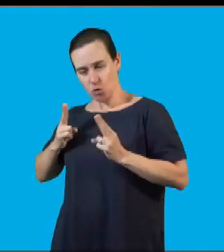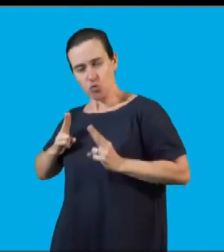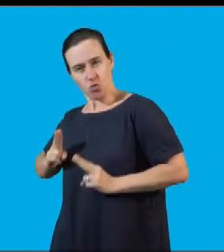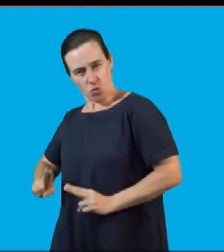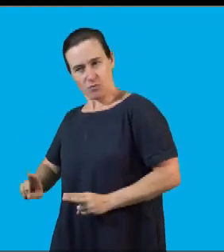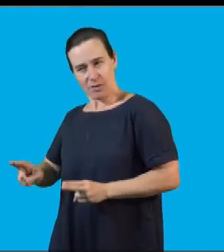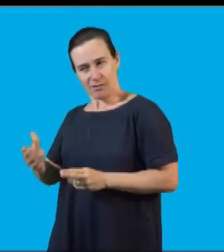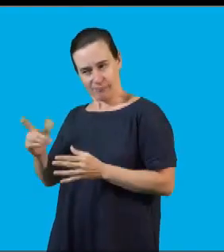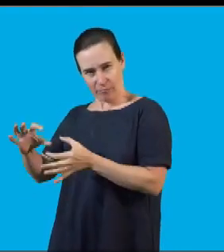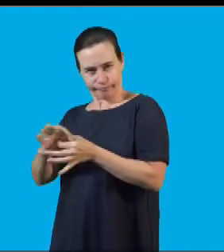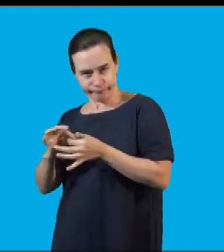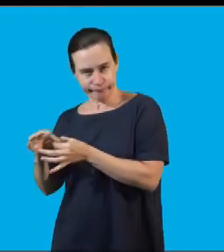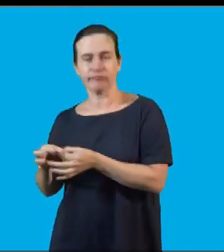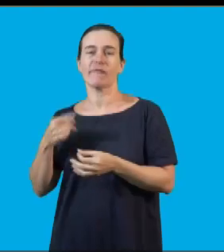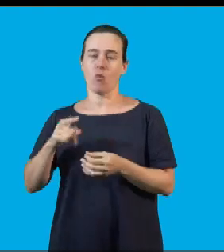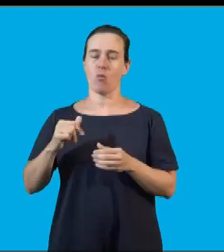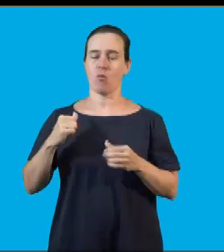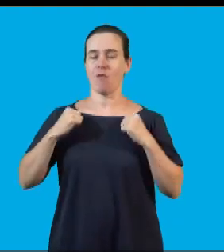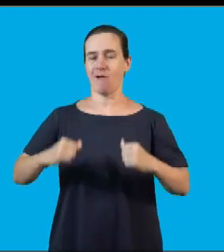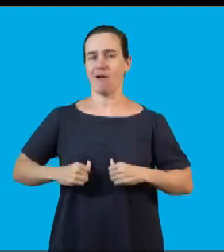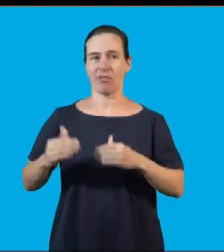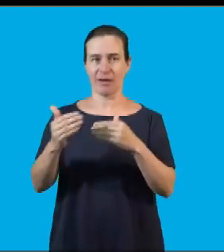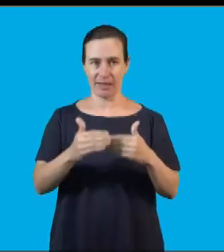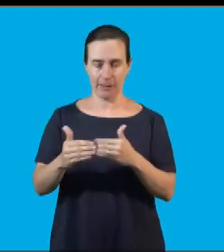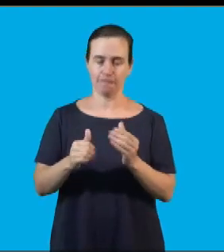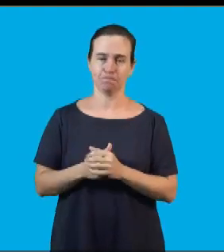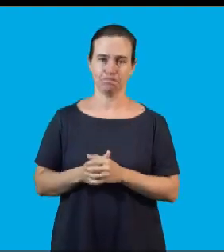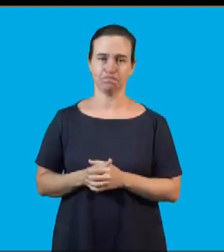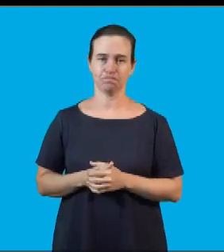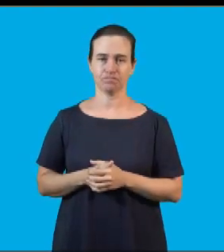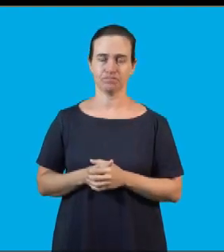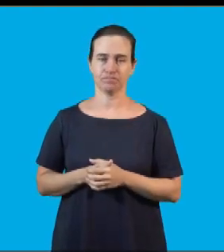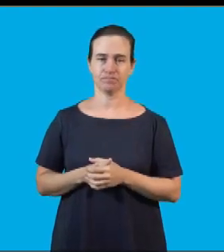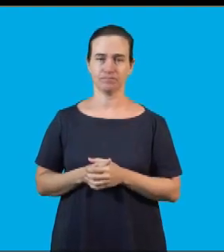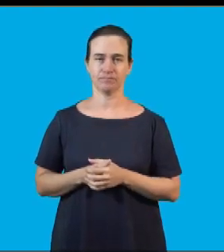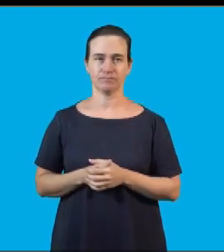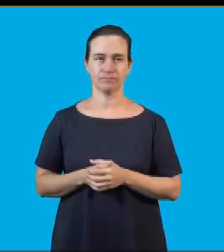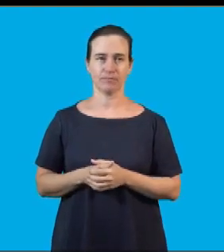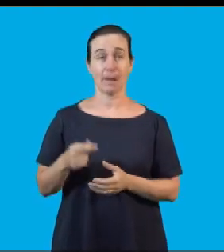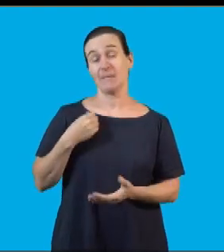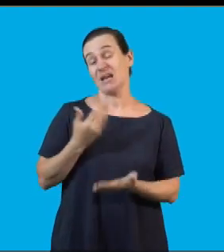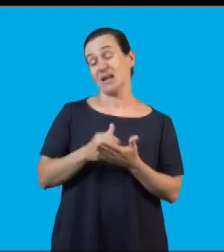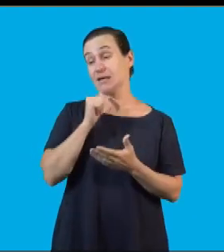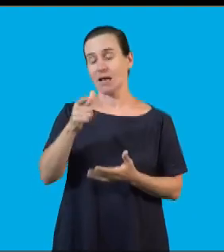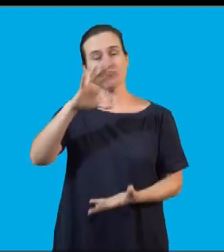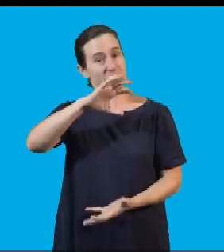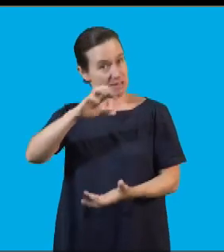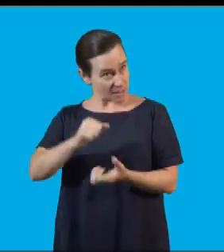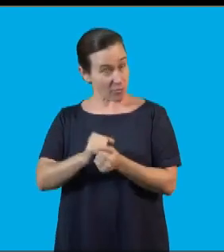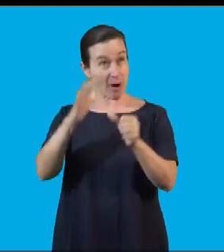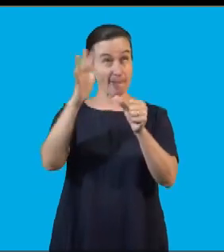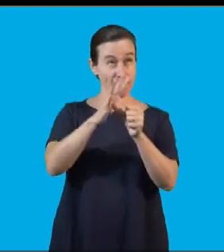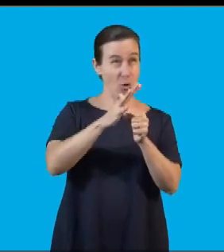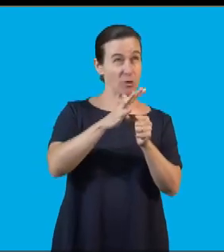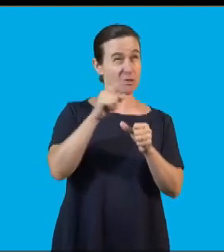in providing healthcare. So you can always use something like it summarizes the